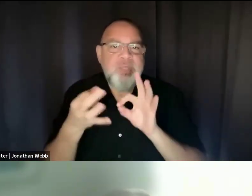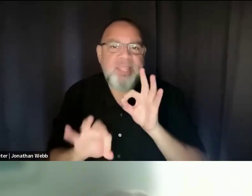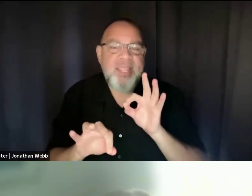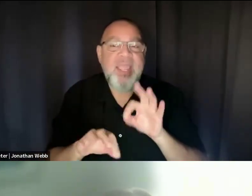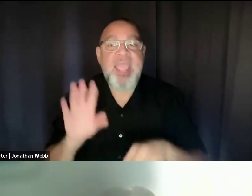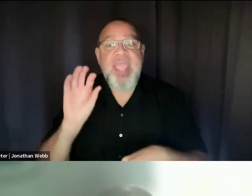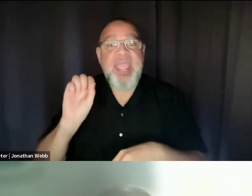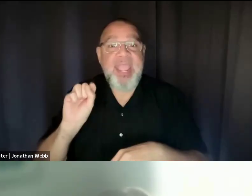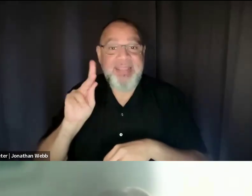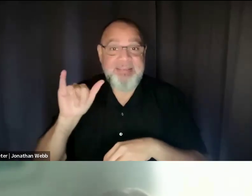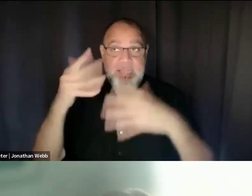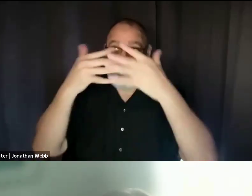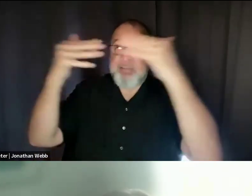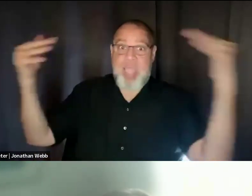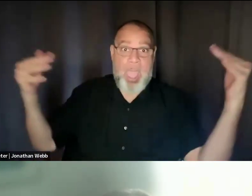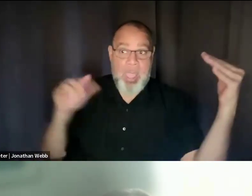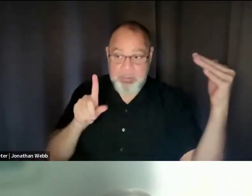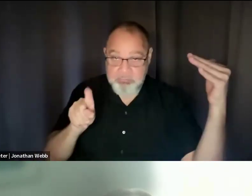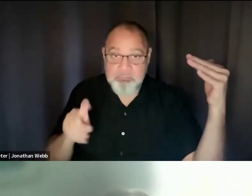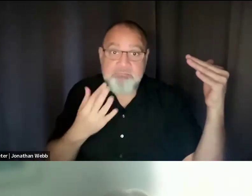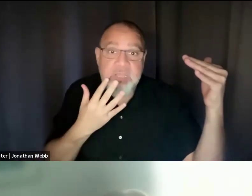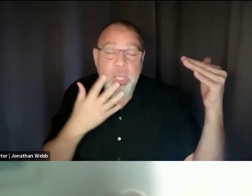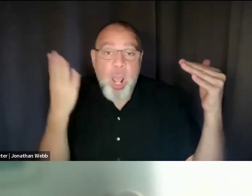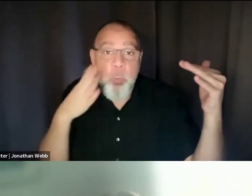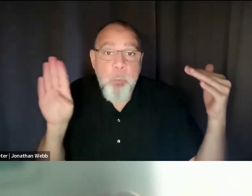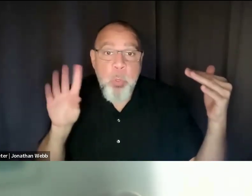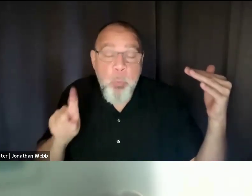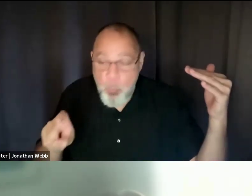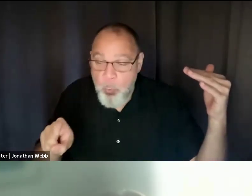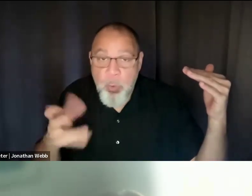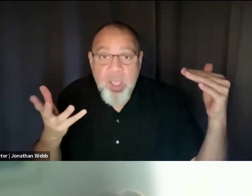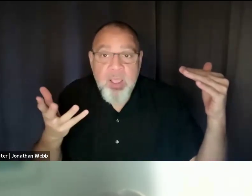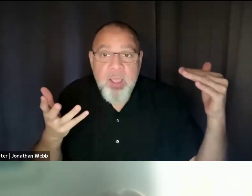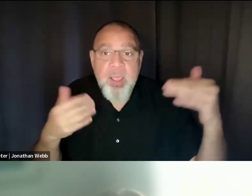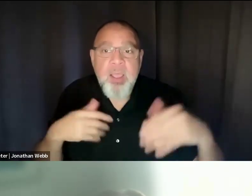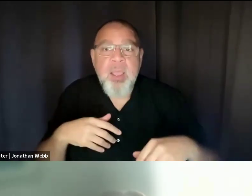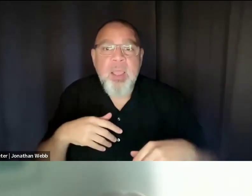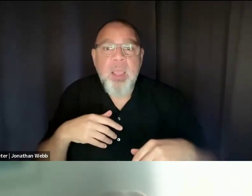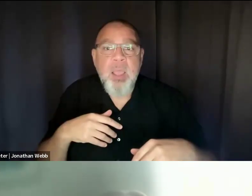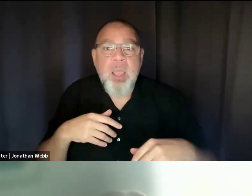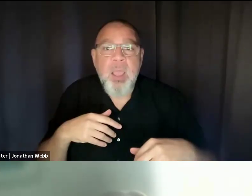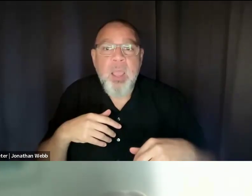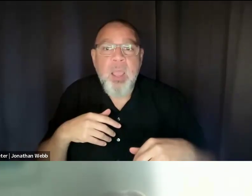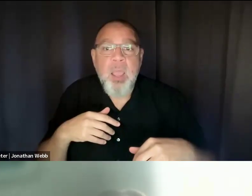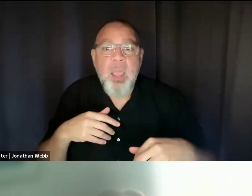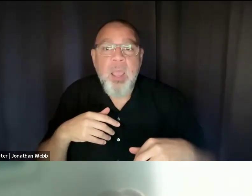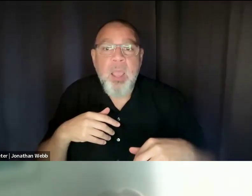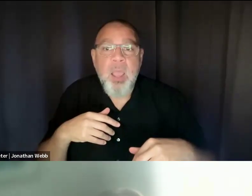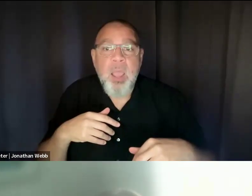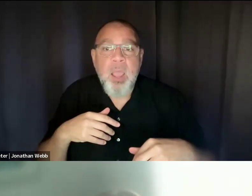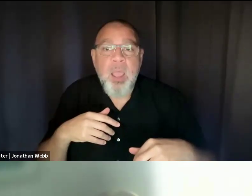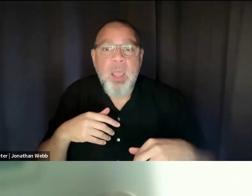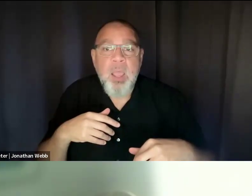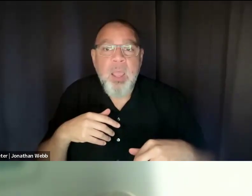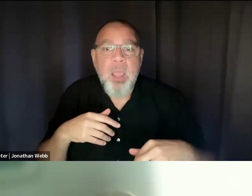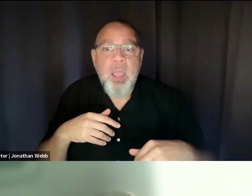Is the sky blue, right? But like just think it through, okay, just sort of like